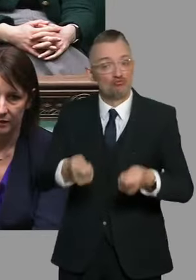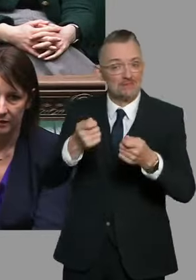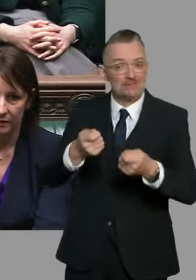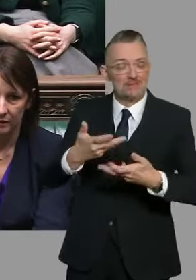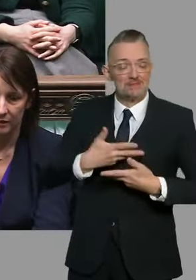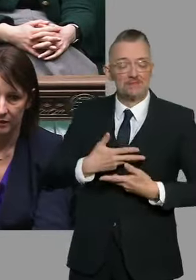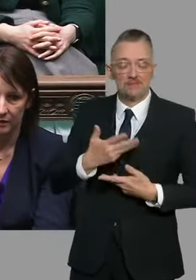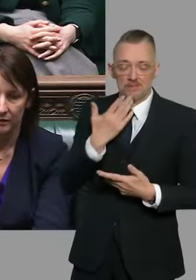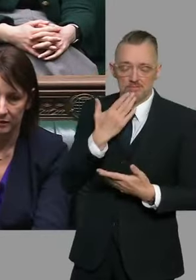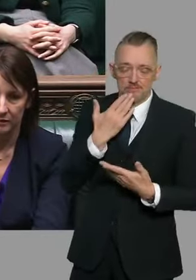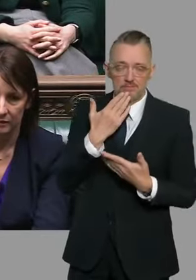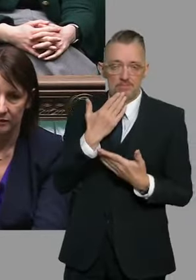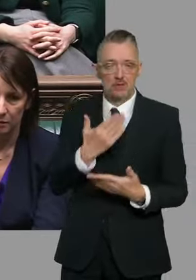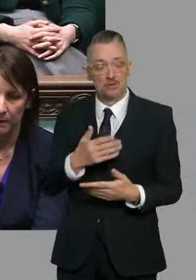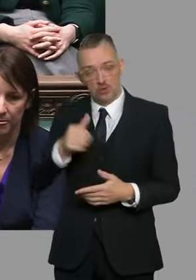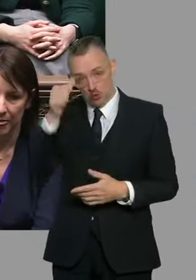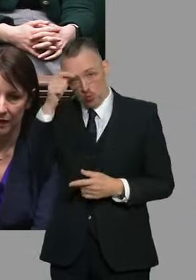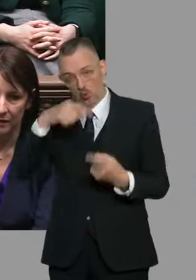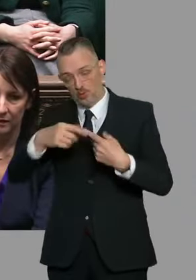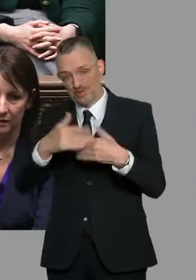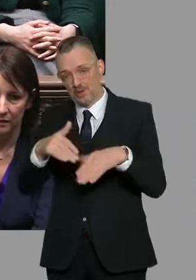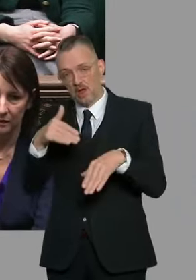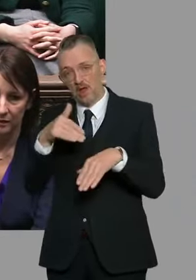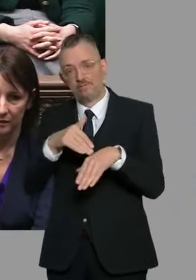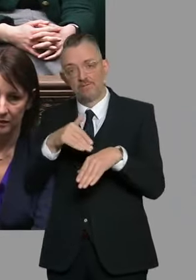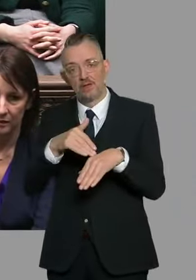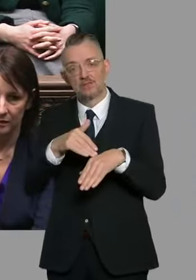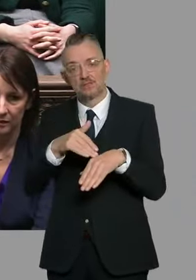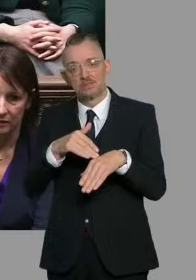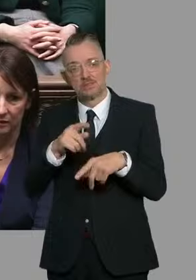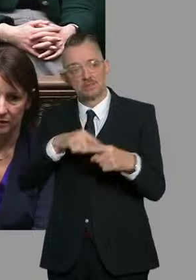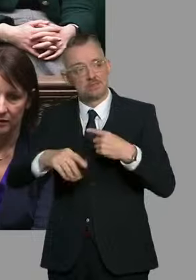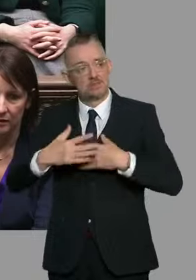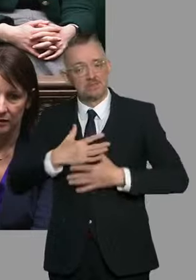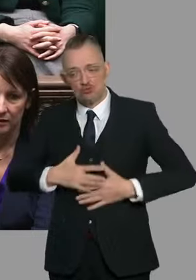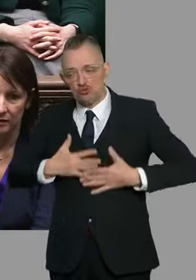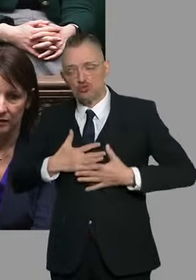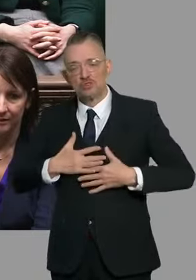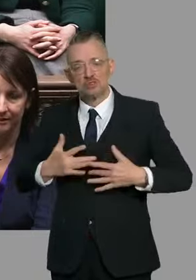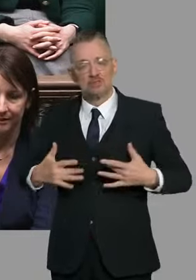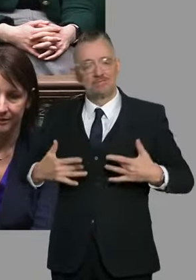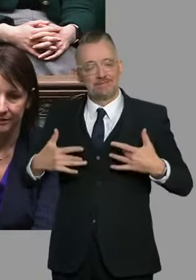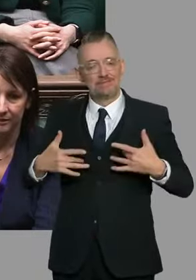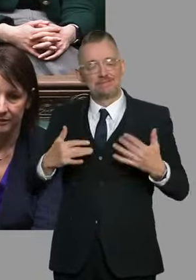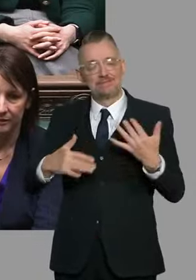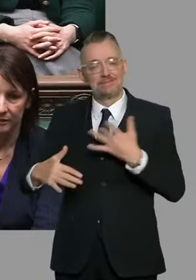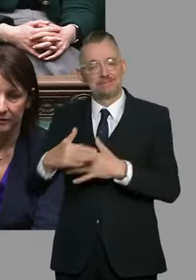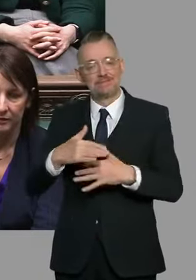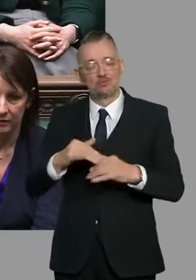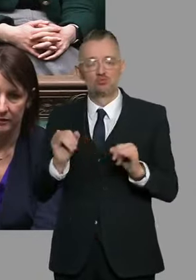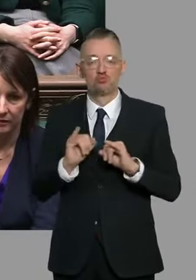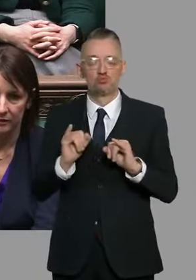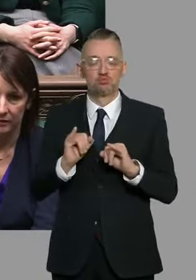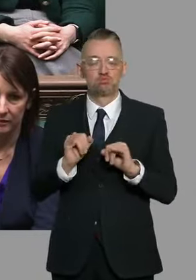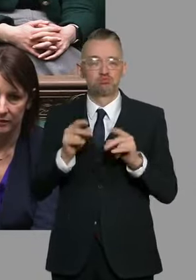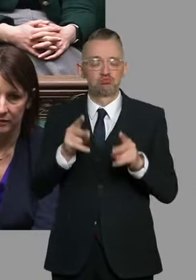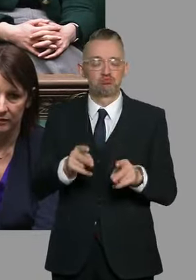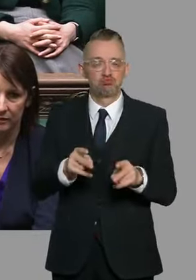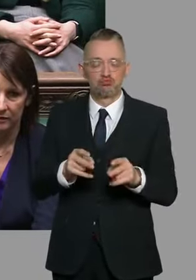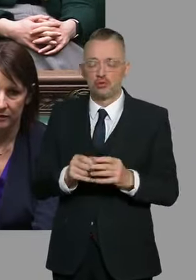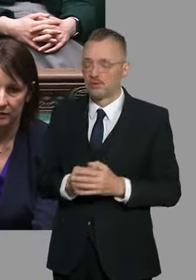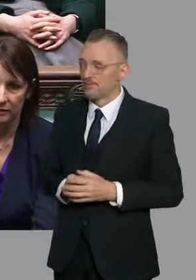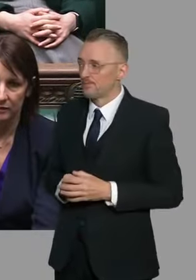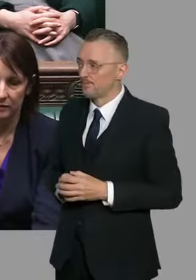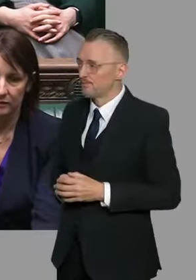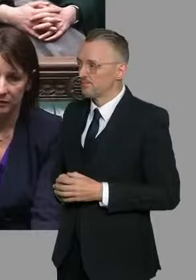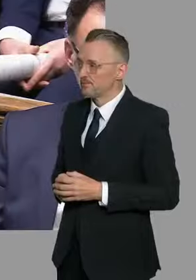town, on the families and the friends of the victims of this awful tragedy. And I commend the community, which has come